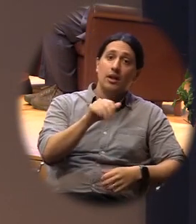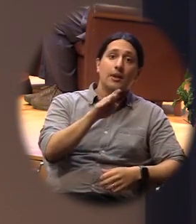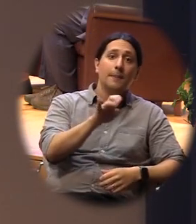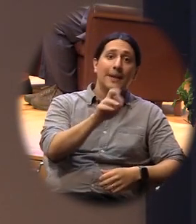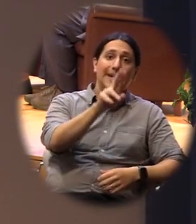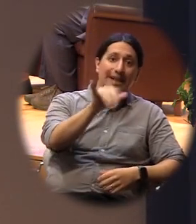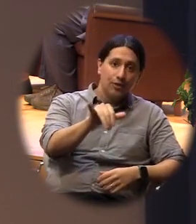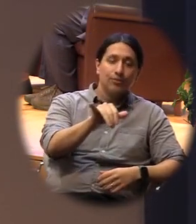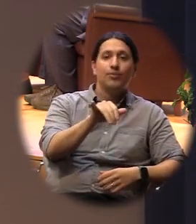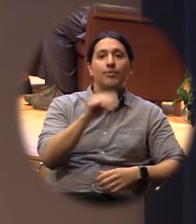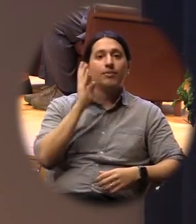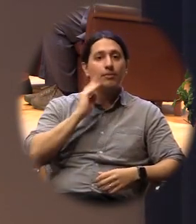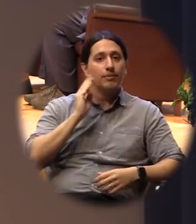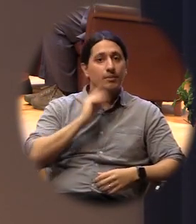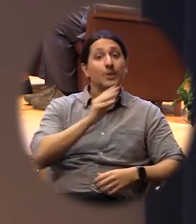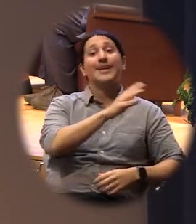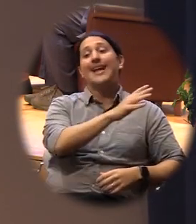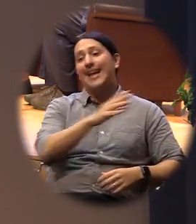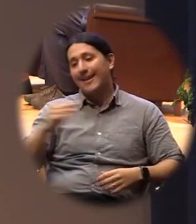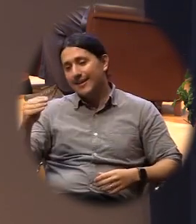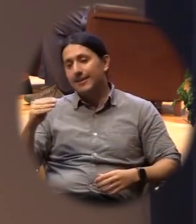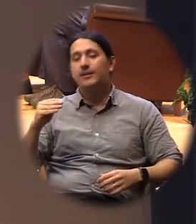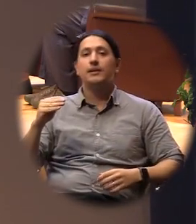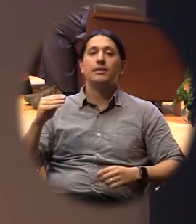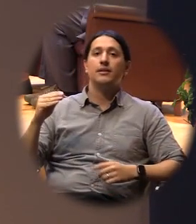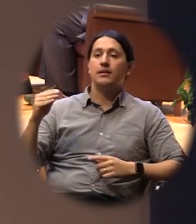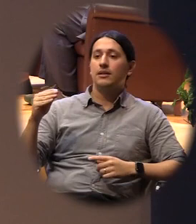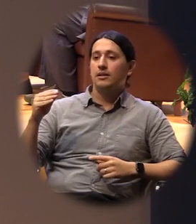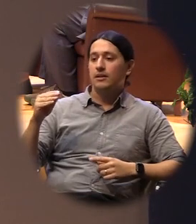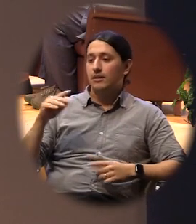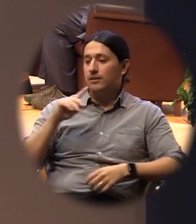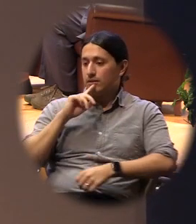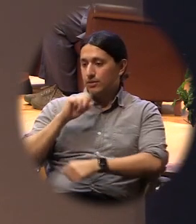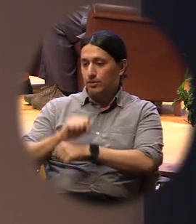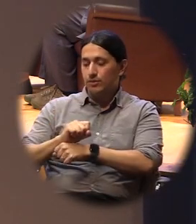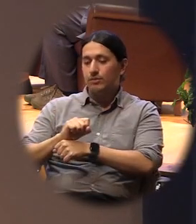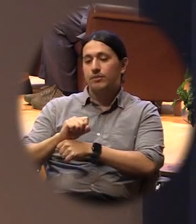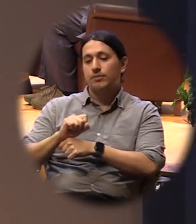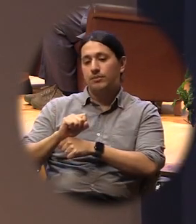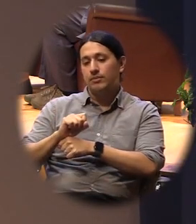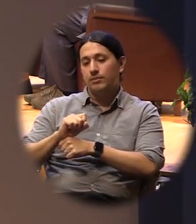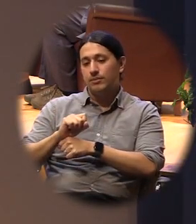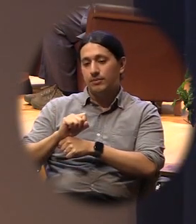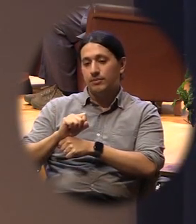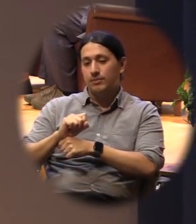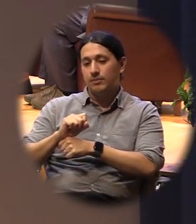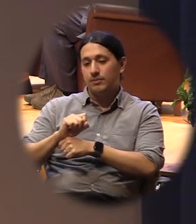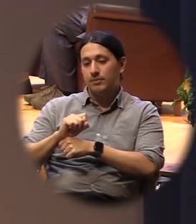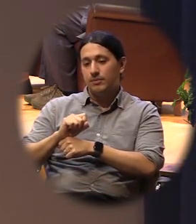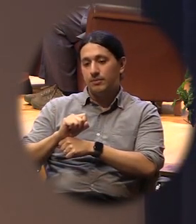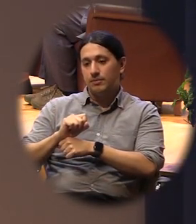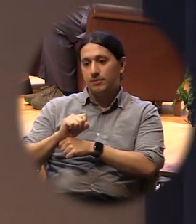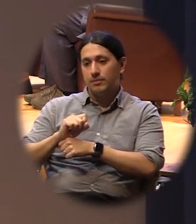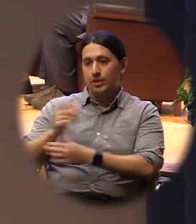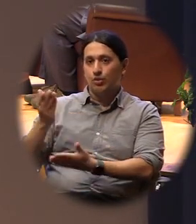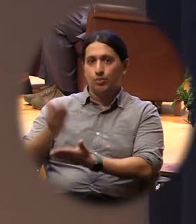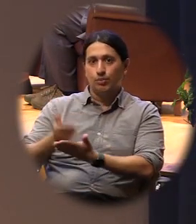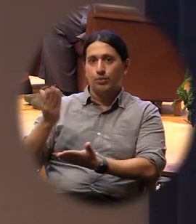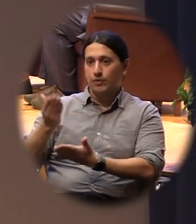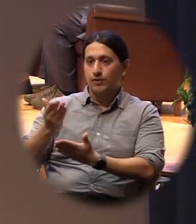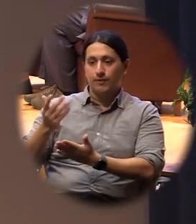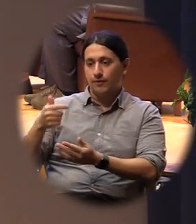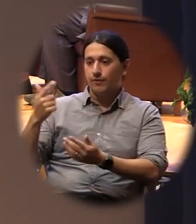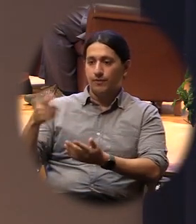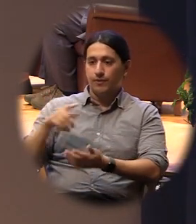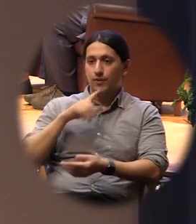experience and and and uh the reality of of life's complexity um